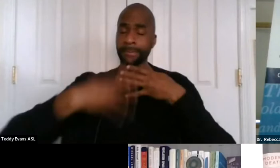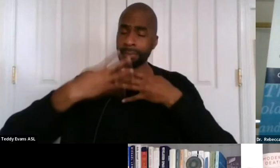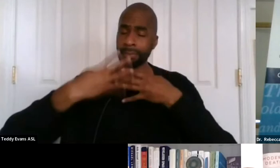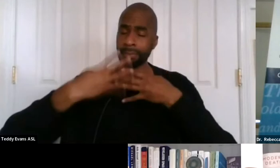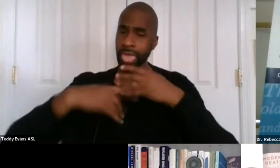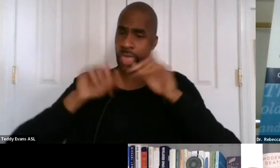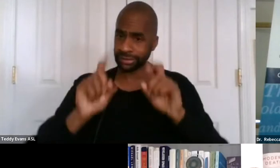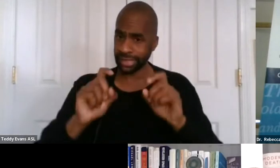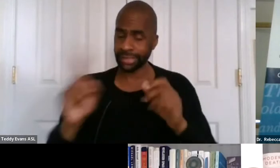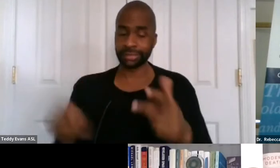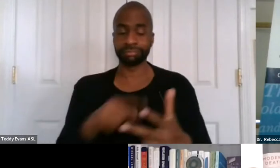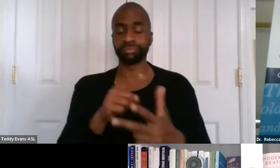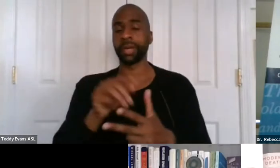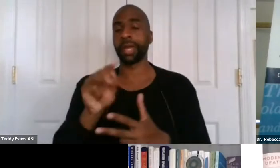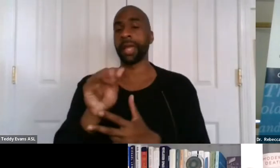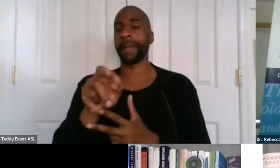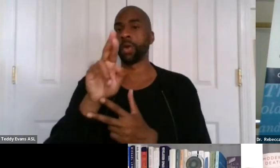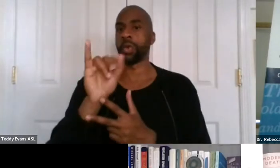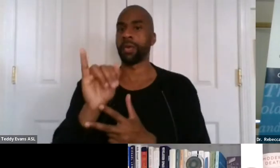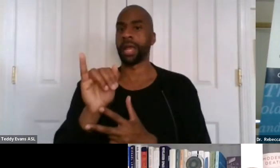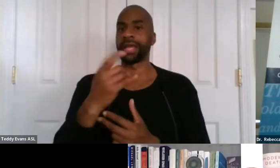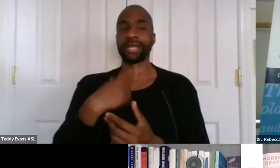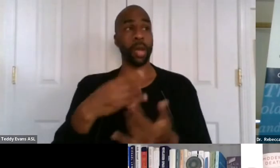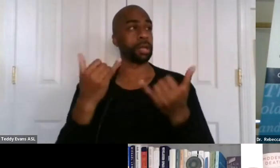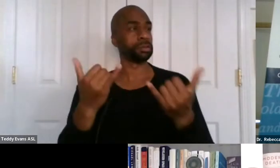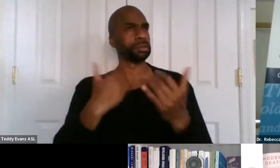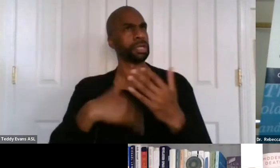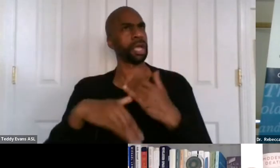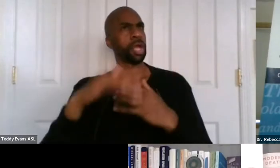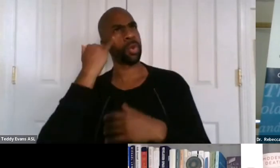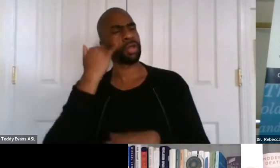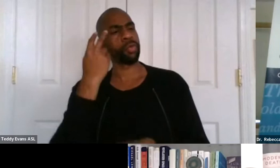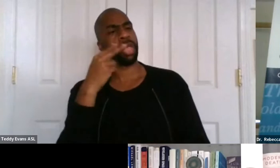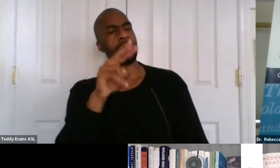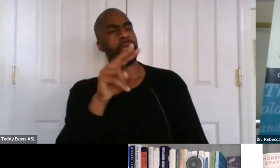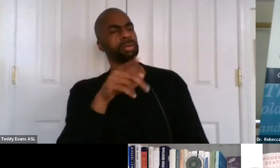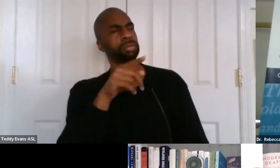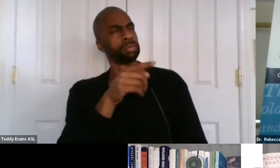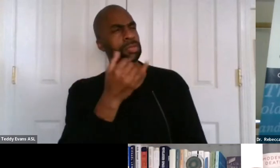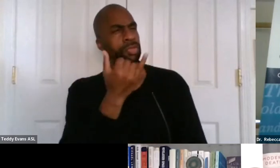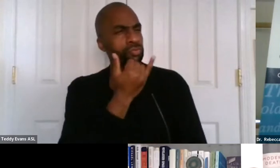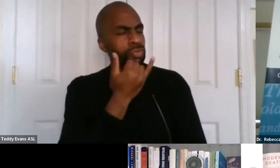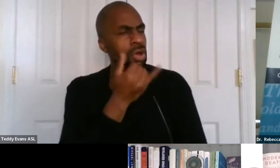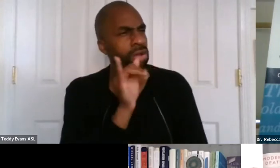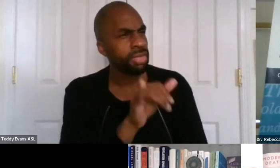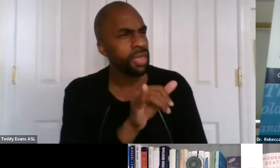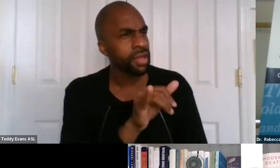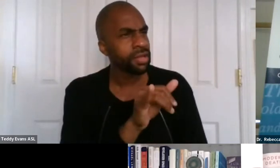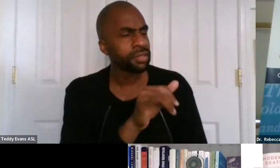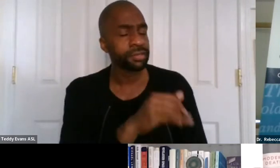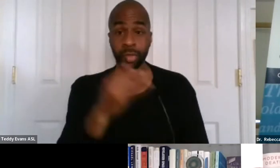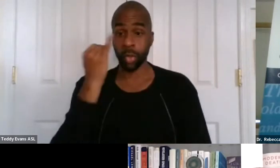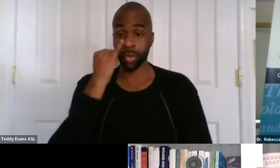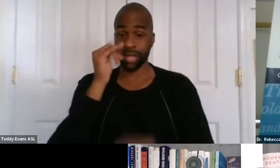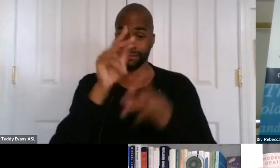disease, visualize abnormalities, that so for example, if I'm a cardiologist, if I have someone coming in with chest pain, I